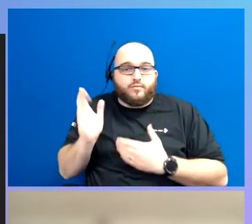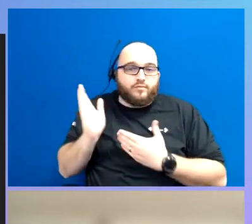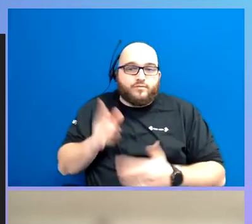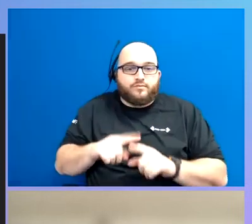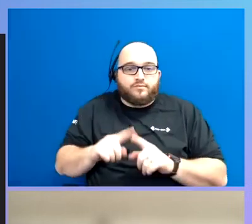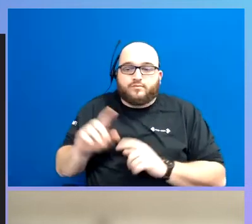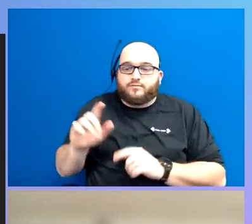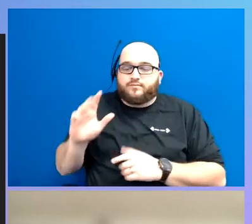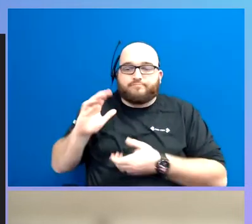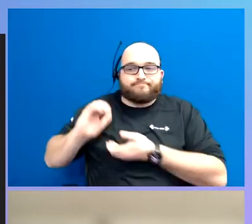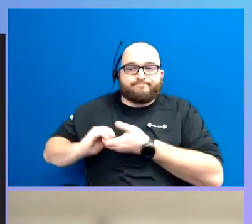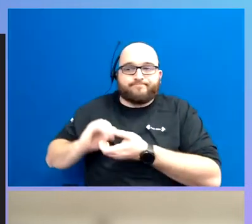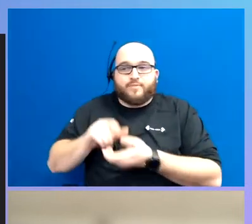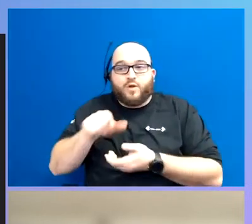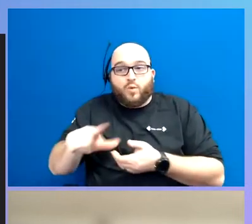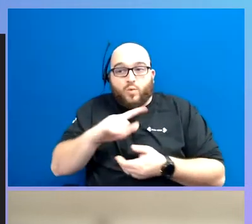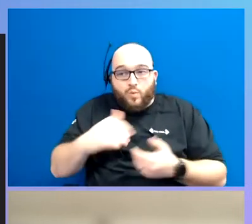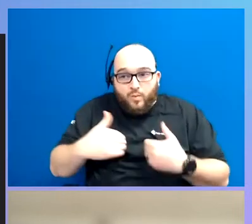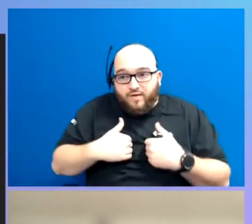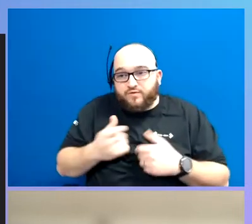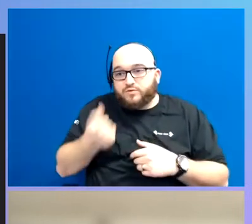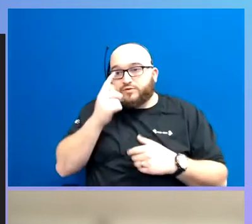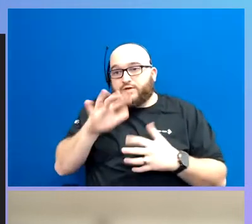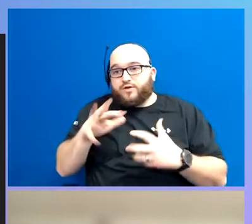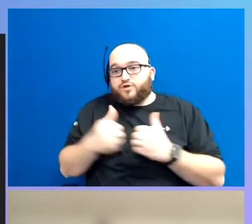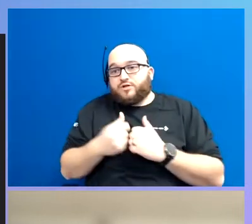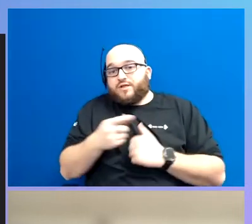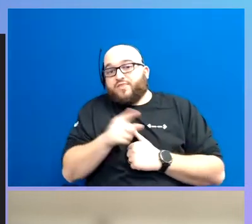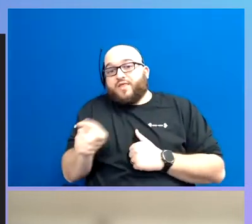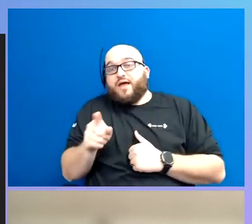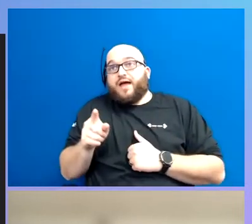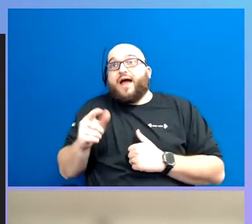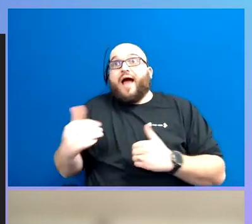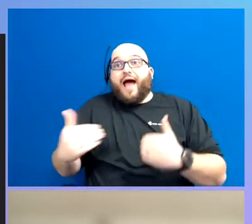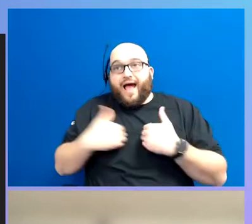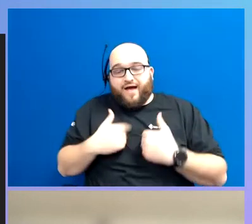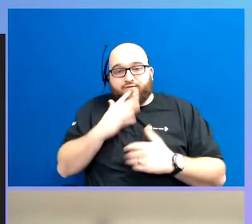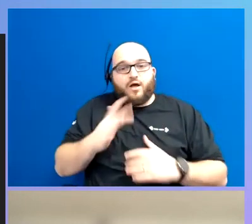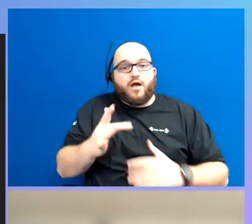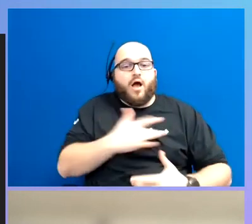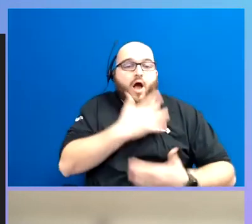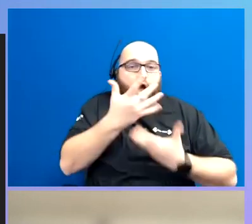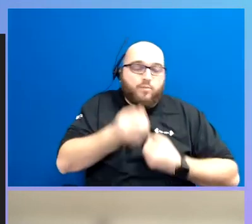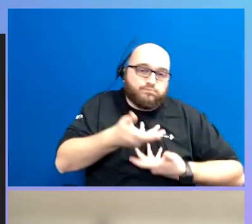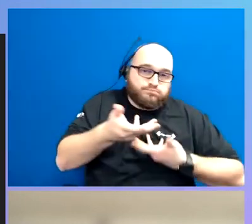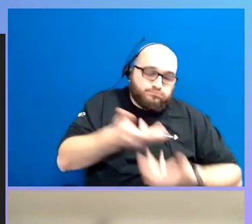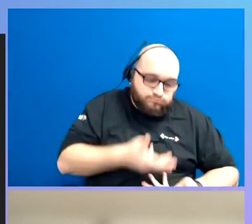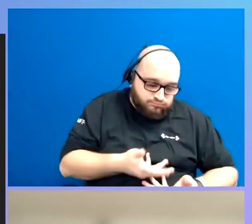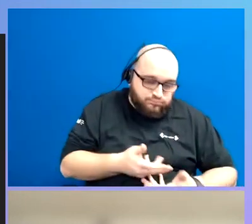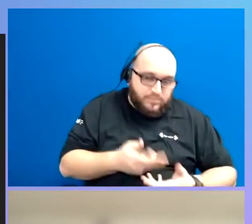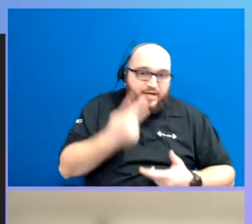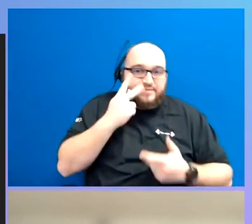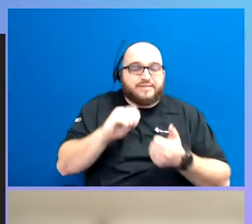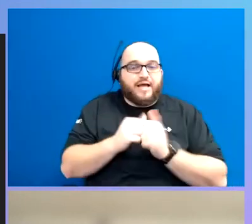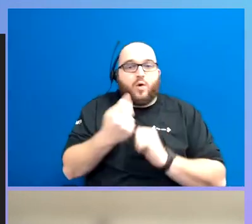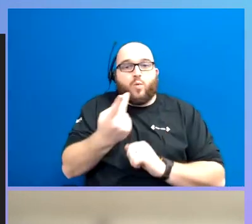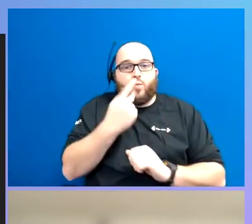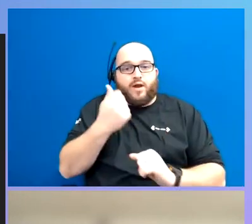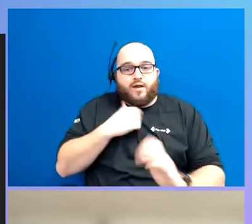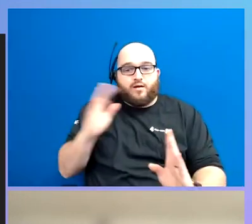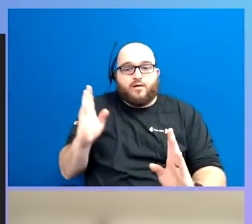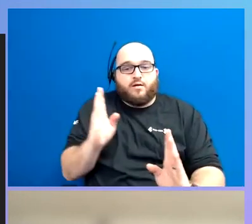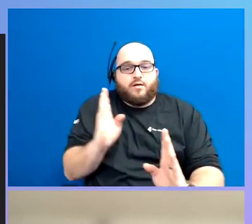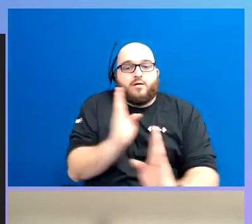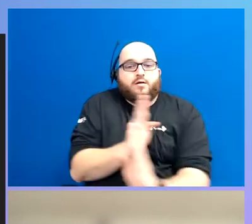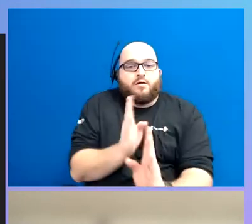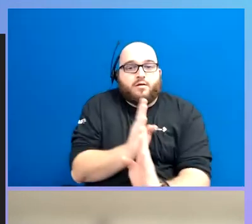and you need to understand the challenges they have, empathize with them, and look to see that how you can align and how you can help them